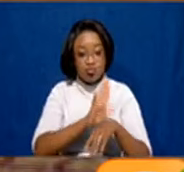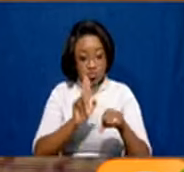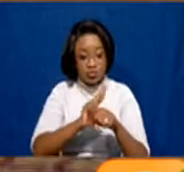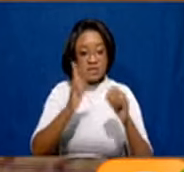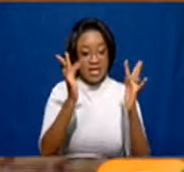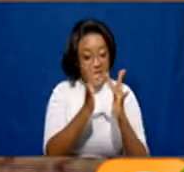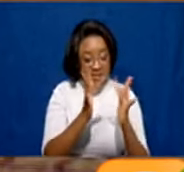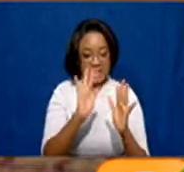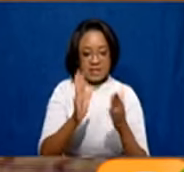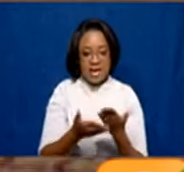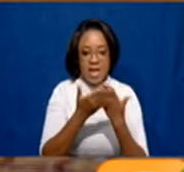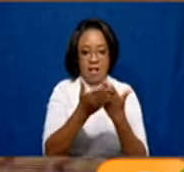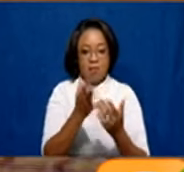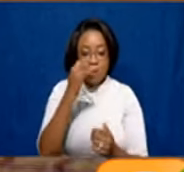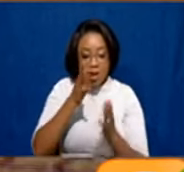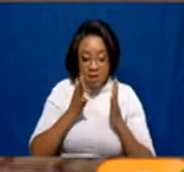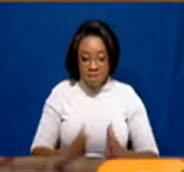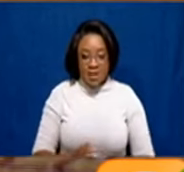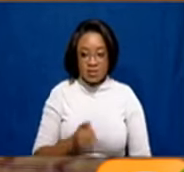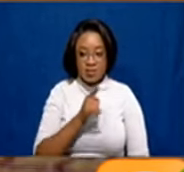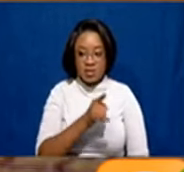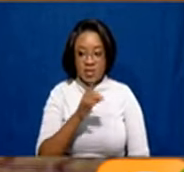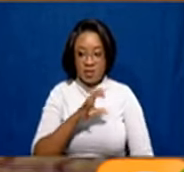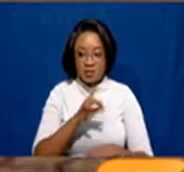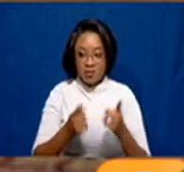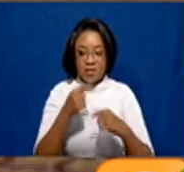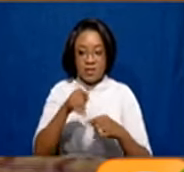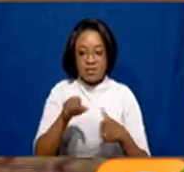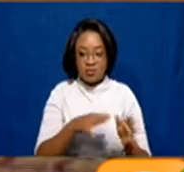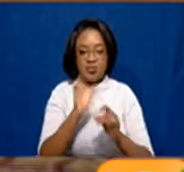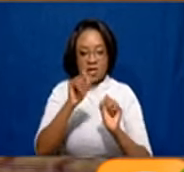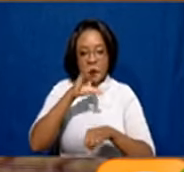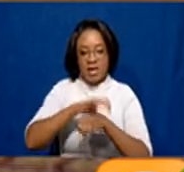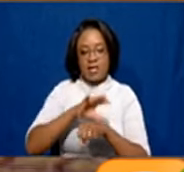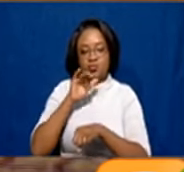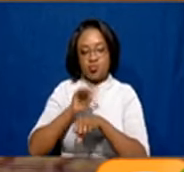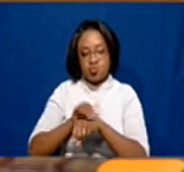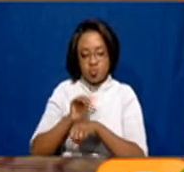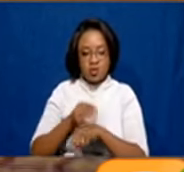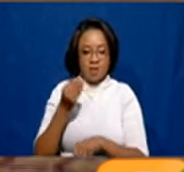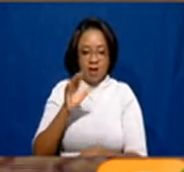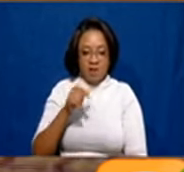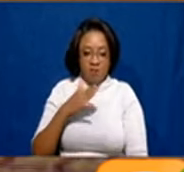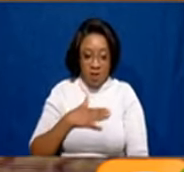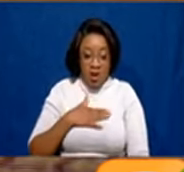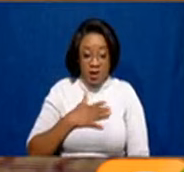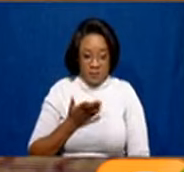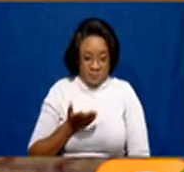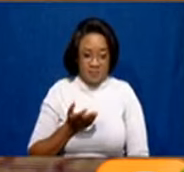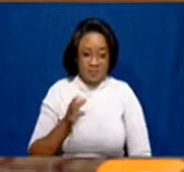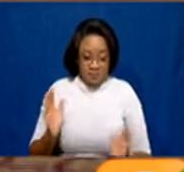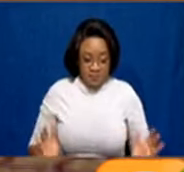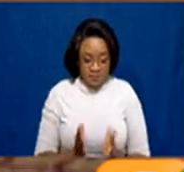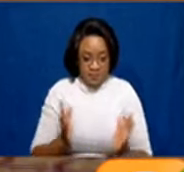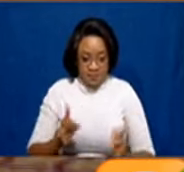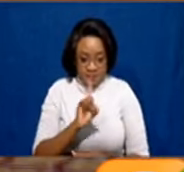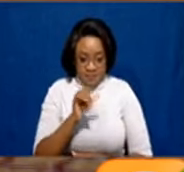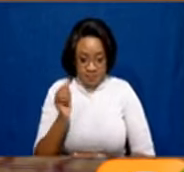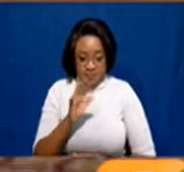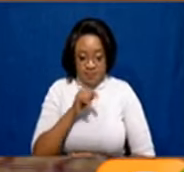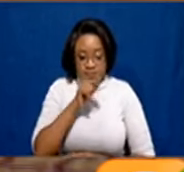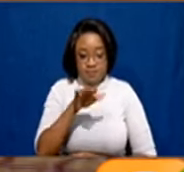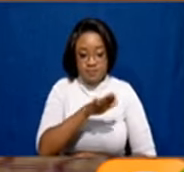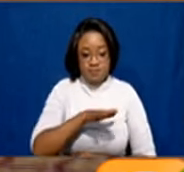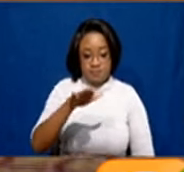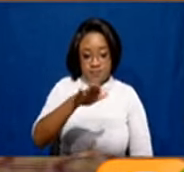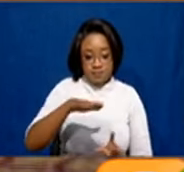who wins this competition is going to get some good money from it. Yeah. So I think if we can positively use spaces like that and encourage each other on those spaces, it